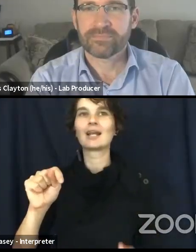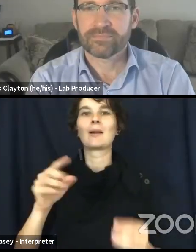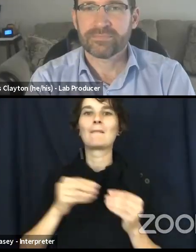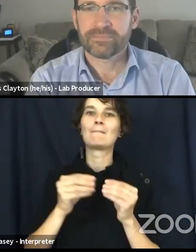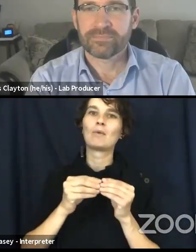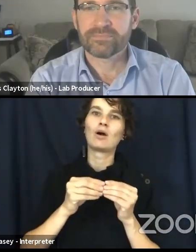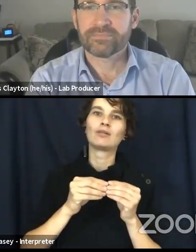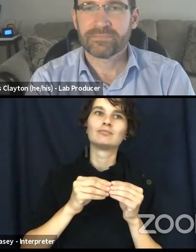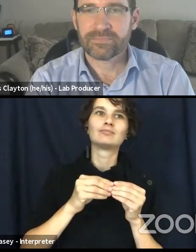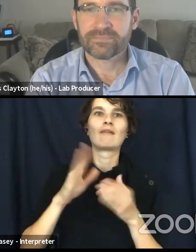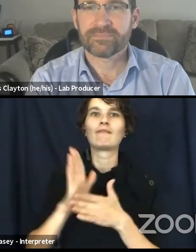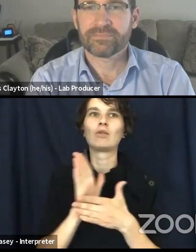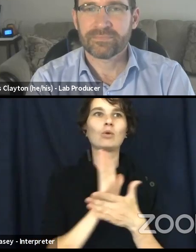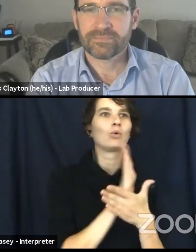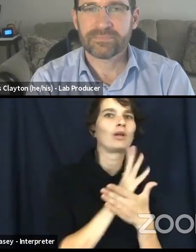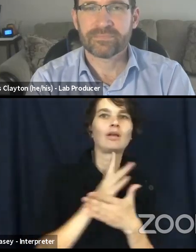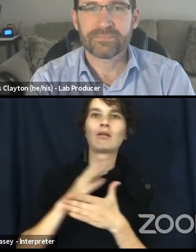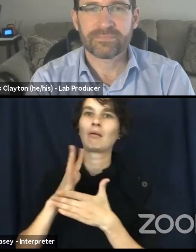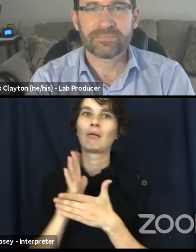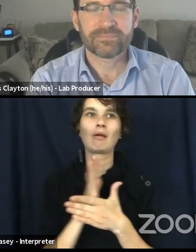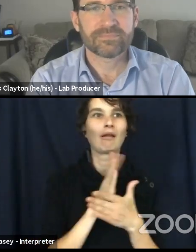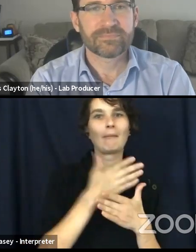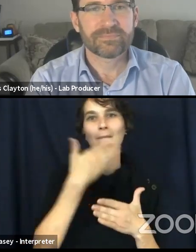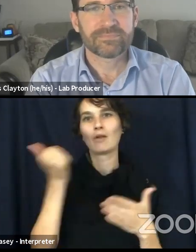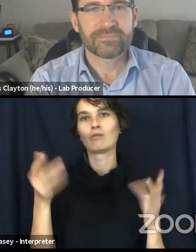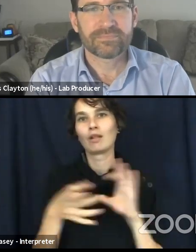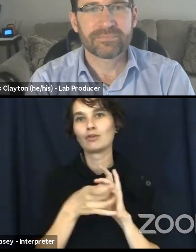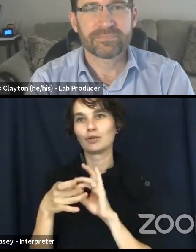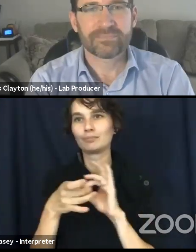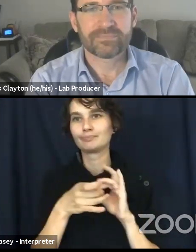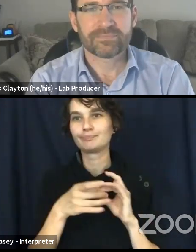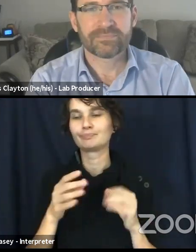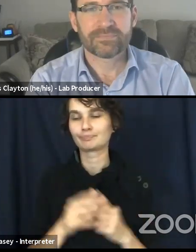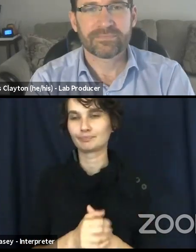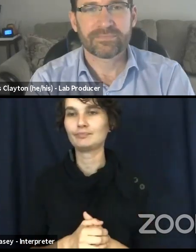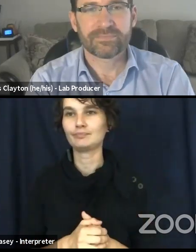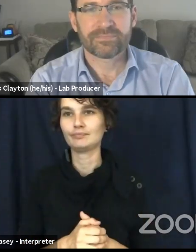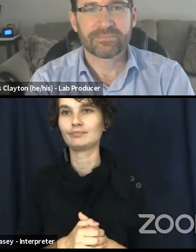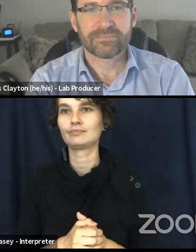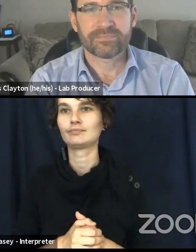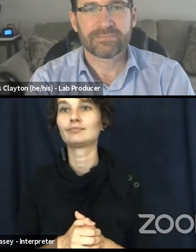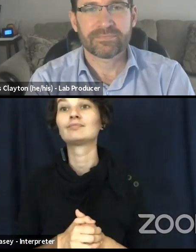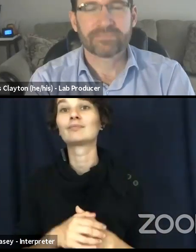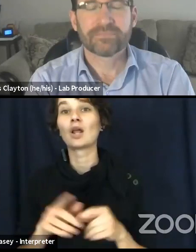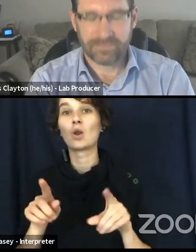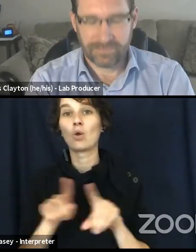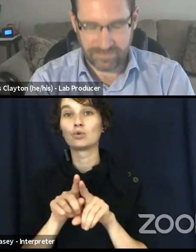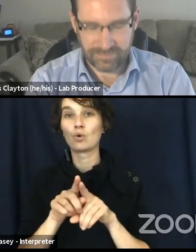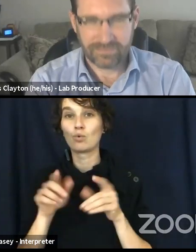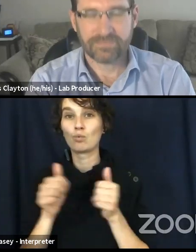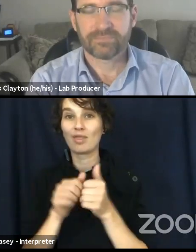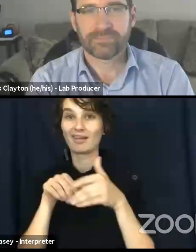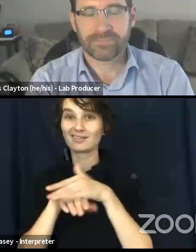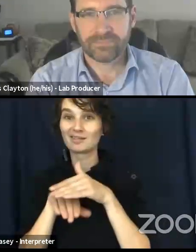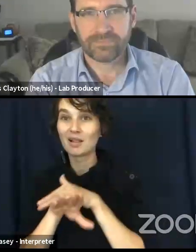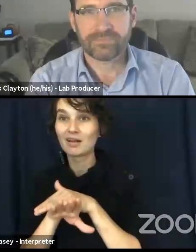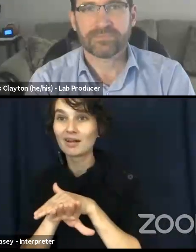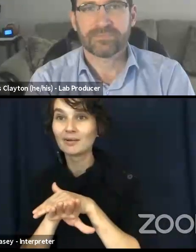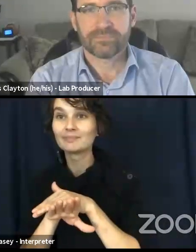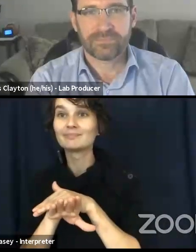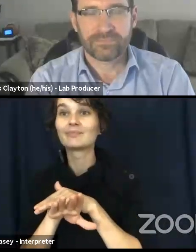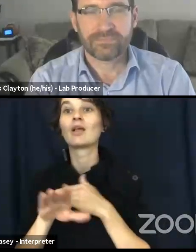embedded relationship. Yeah. And it also speaks to accessibility, like through the programming that we're doing